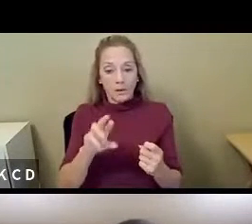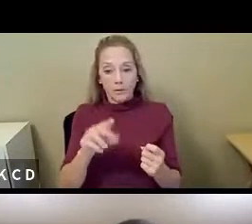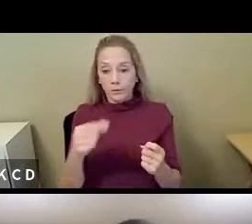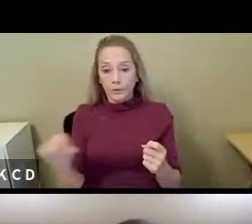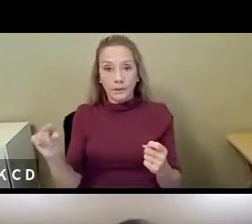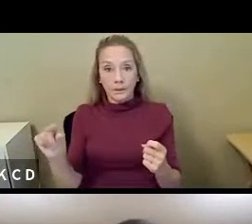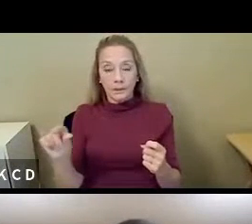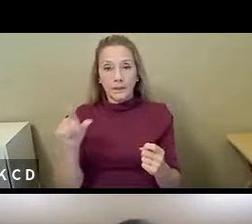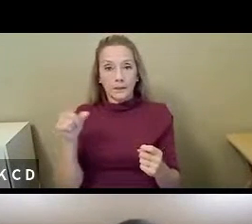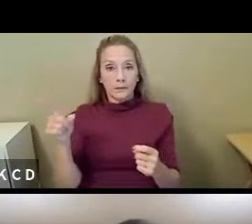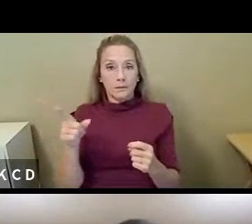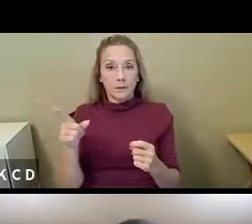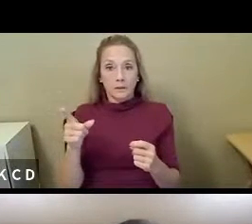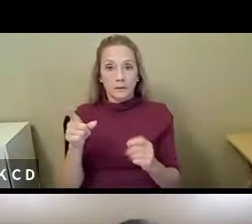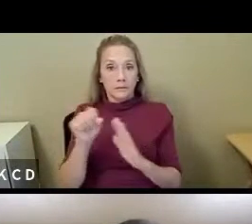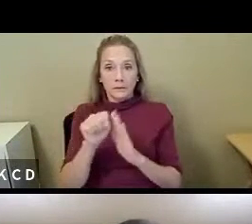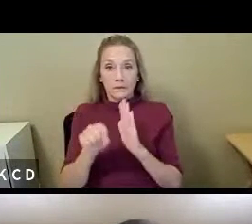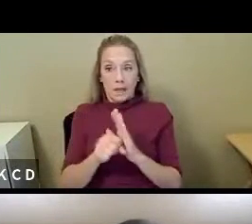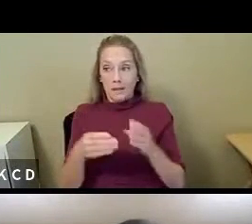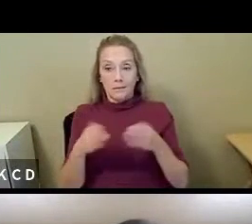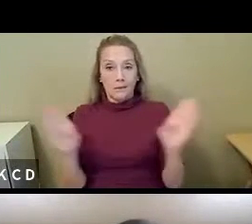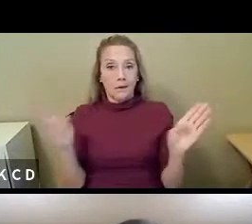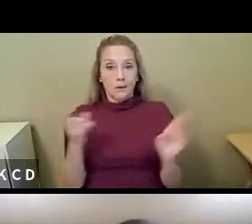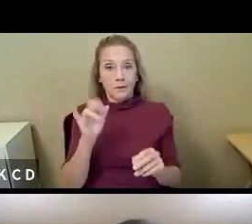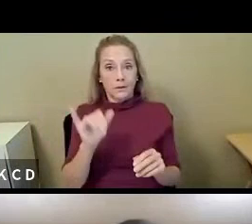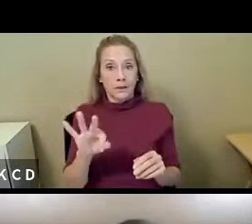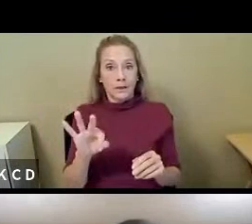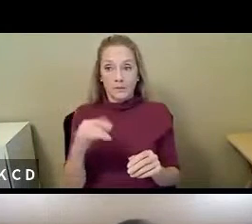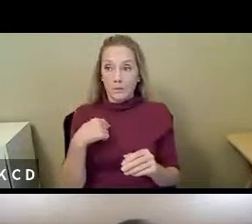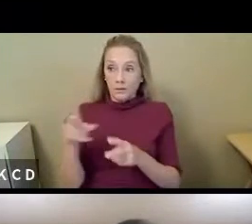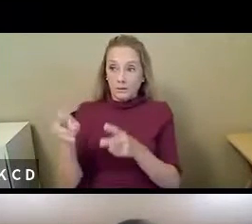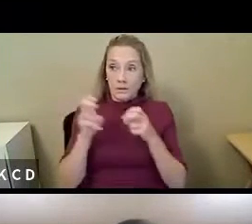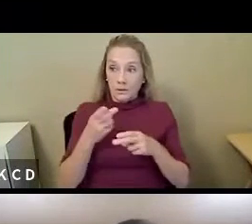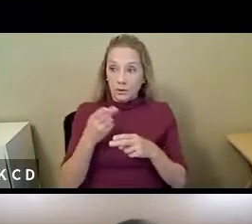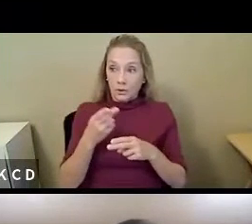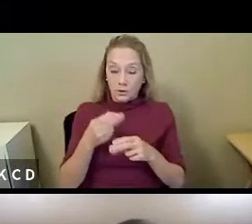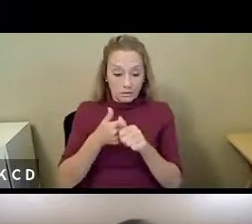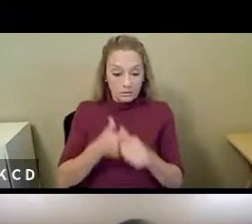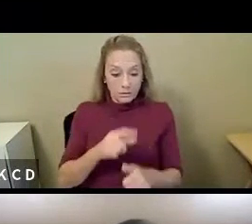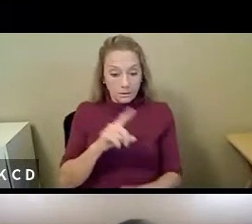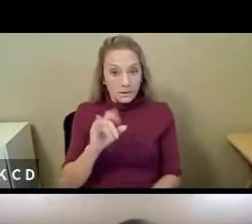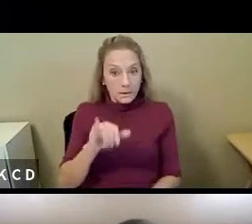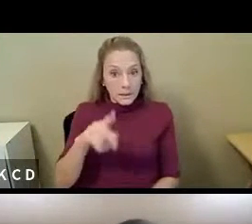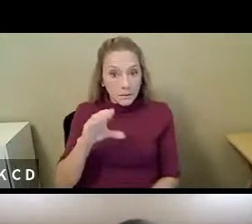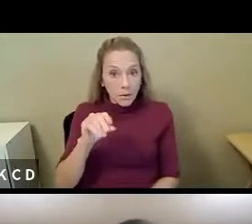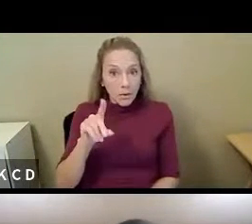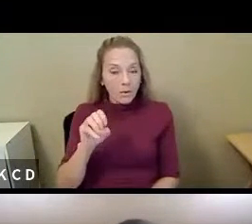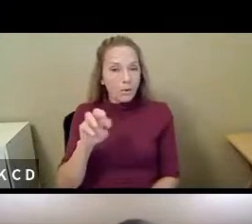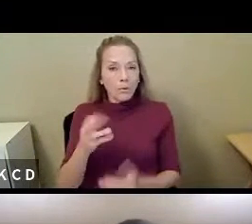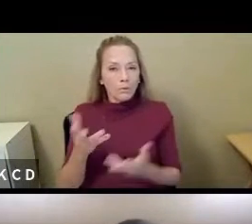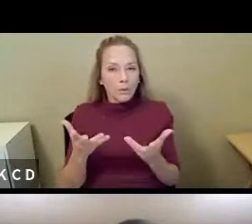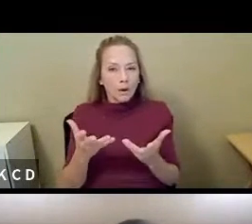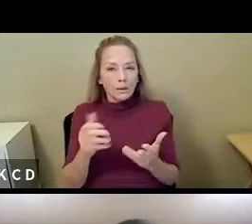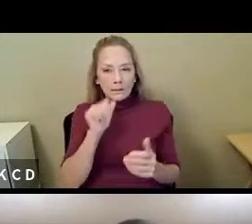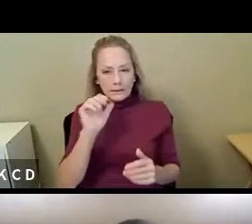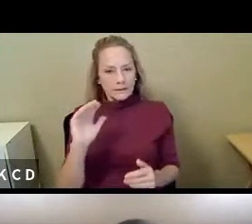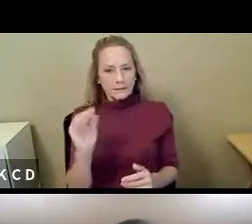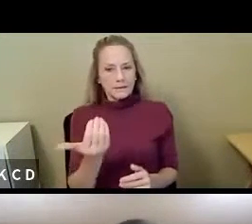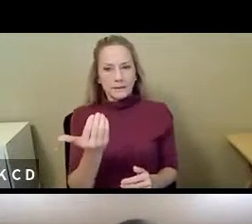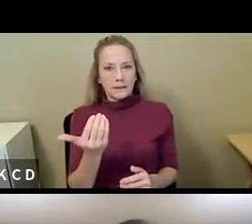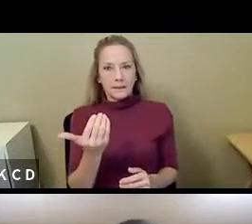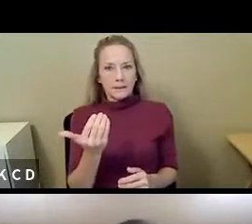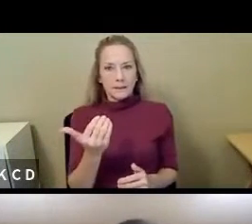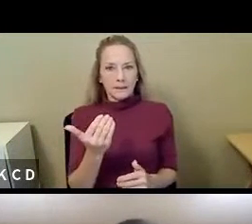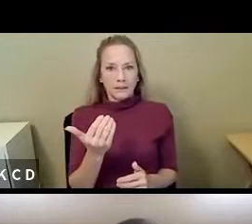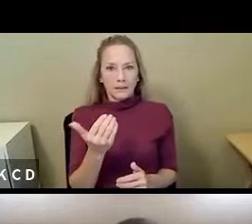statewide. If we broke that down for the county, would we use it by zip code, or so it didn't seem to be something that would